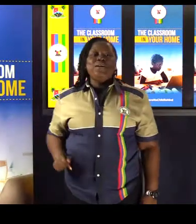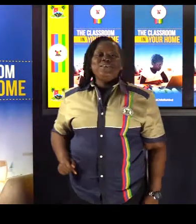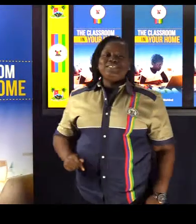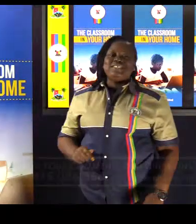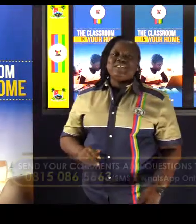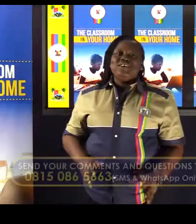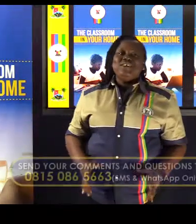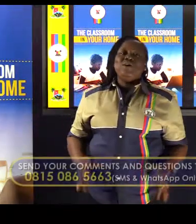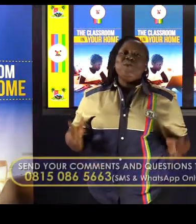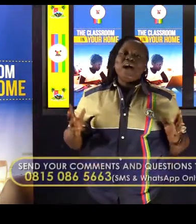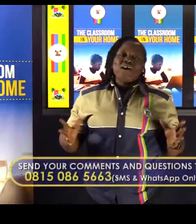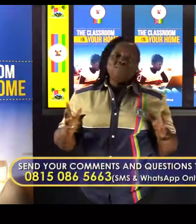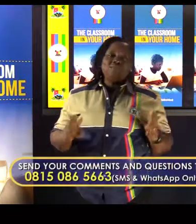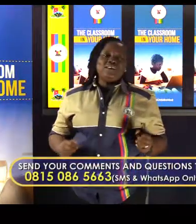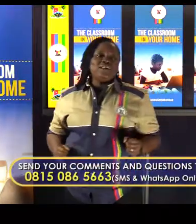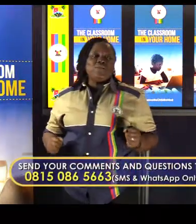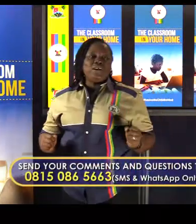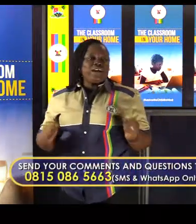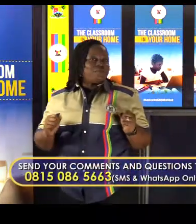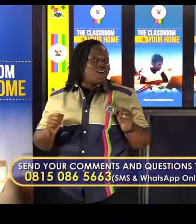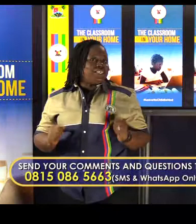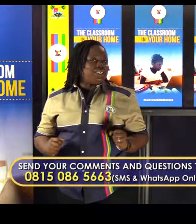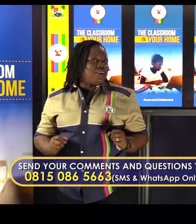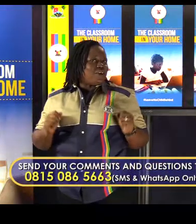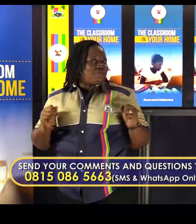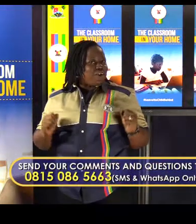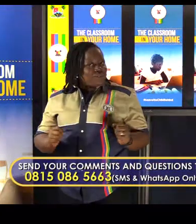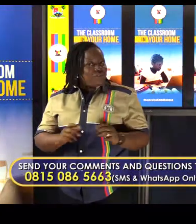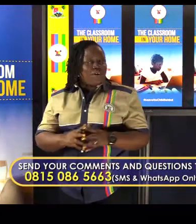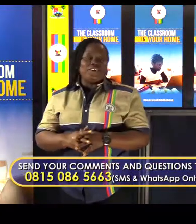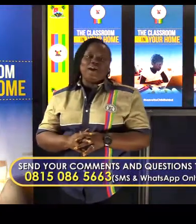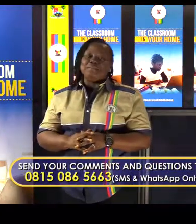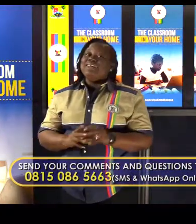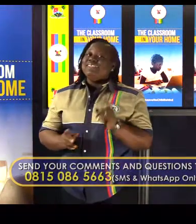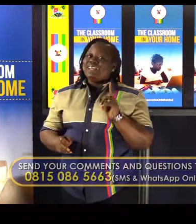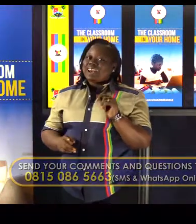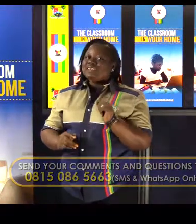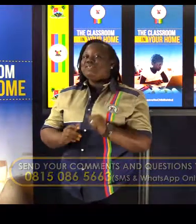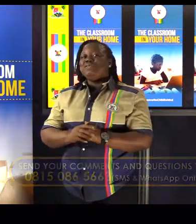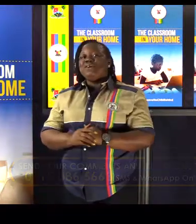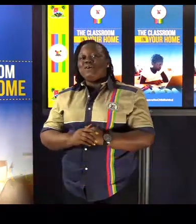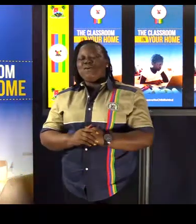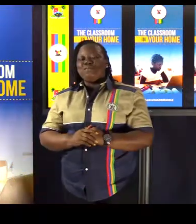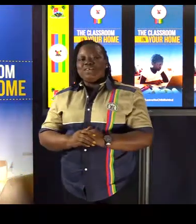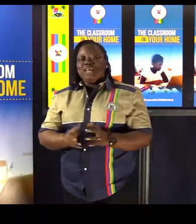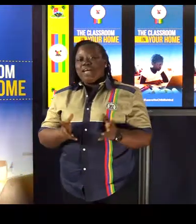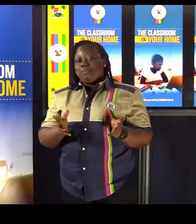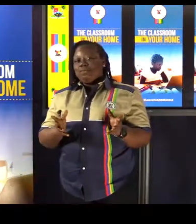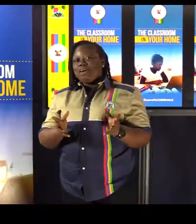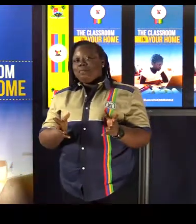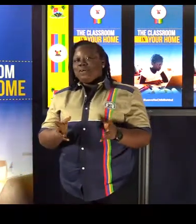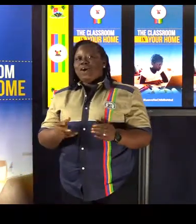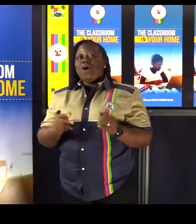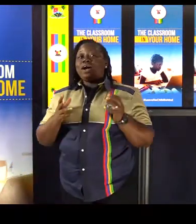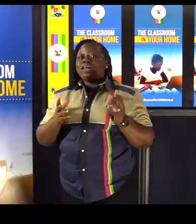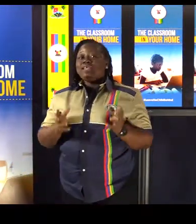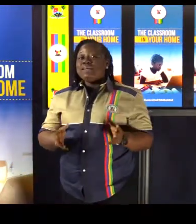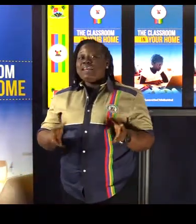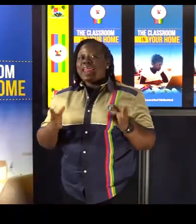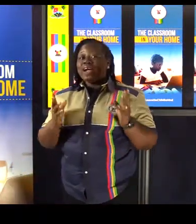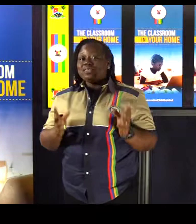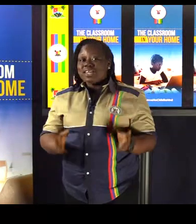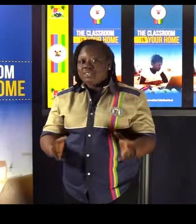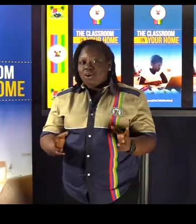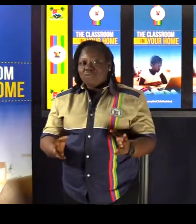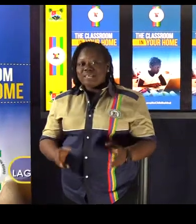Hello pupils, you're welcome to another wonderful edition of your favorite program, The Classroom in Your Home, a program organized